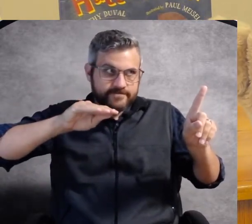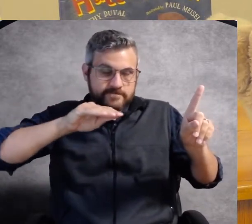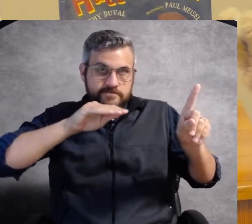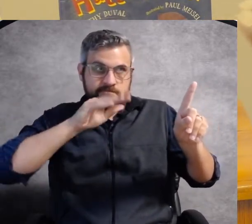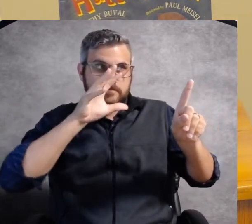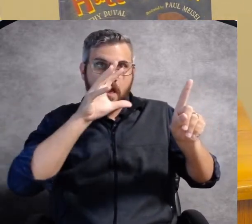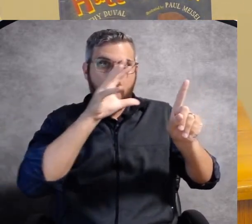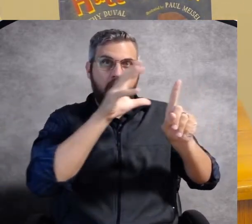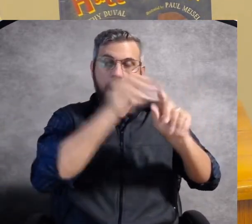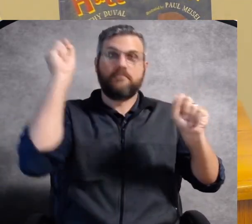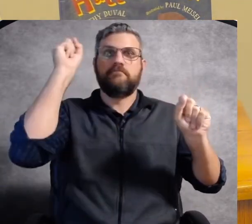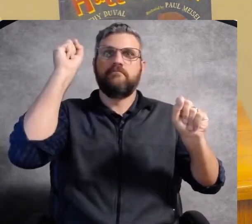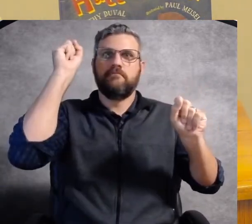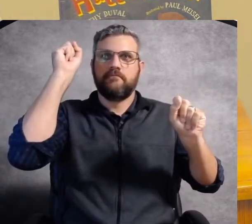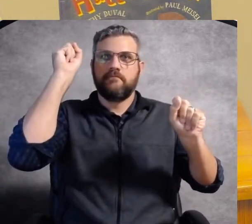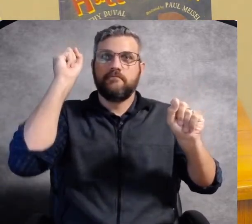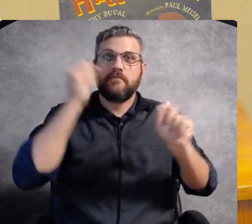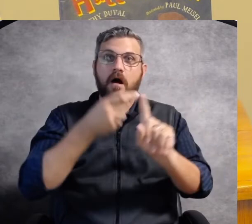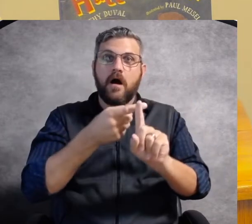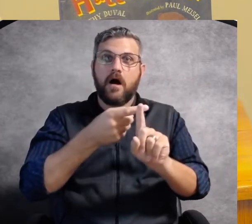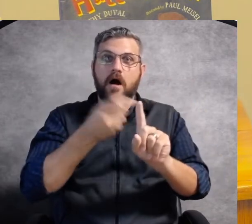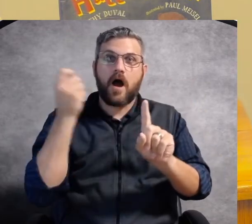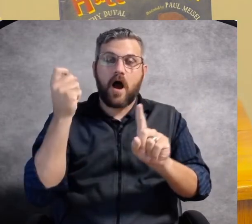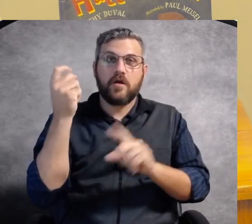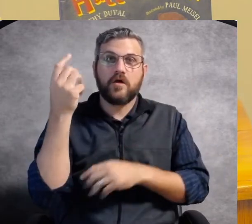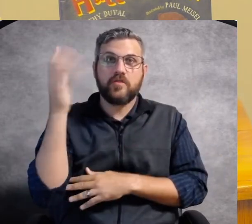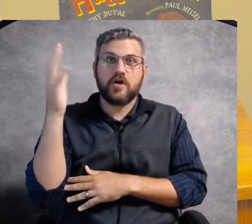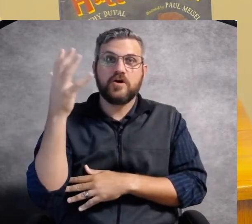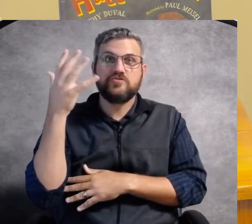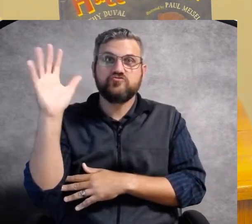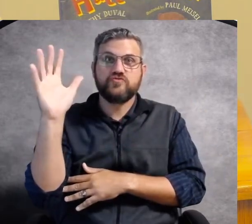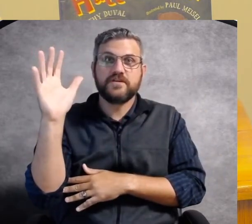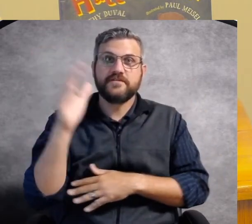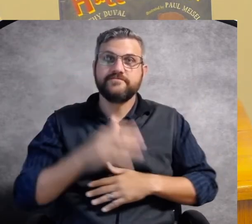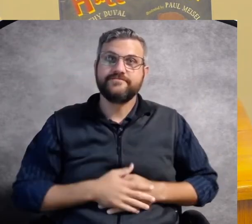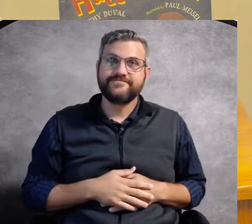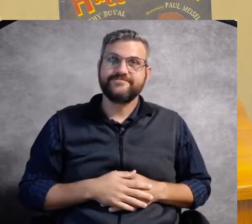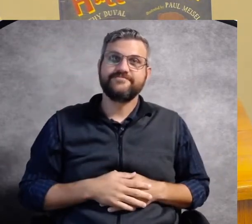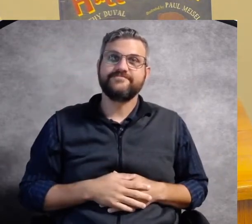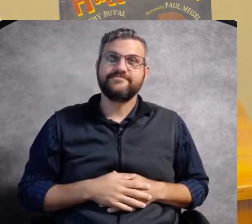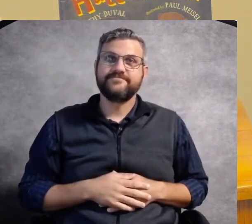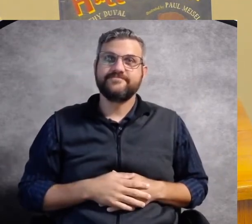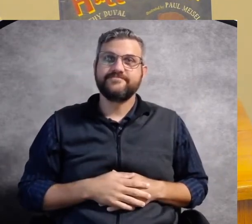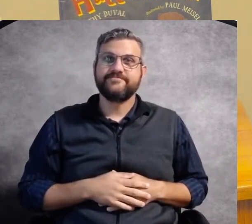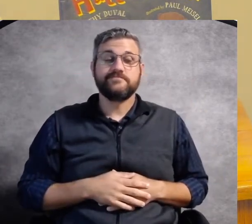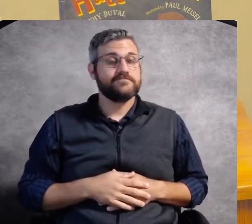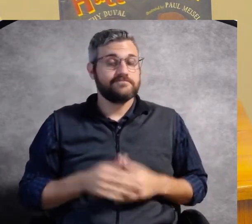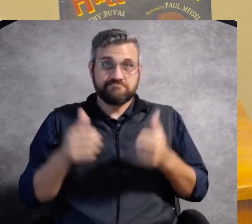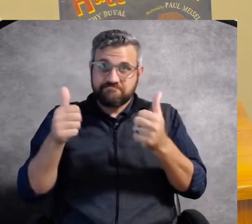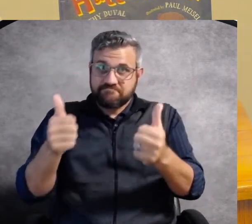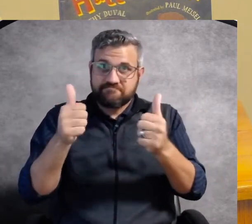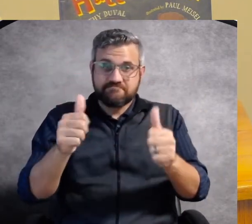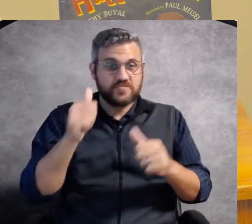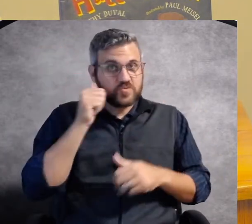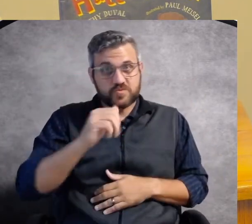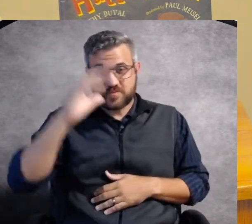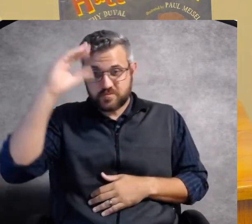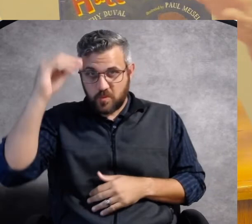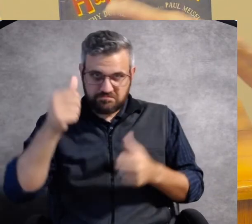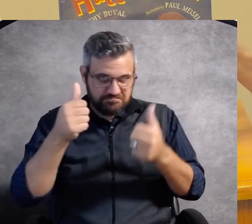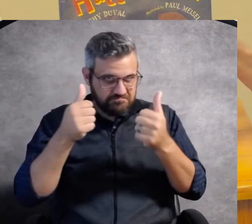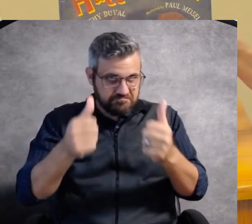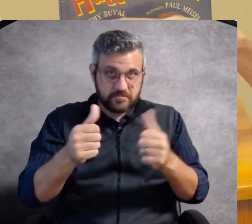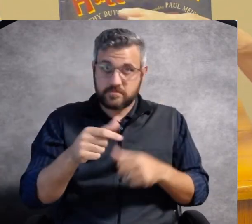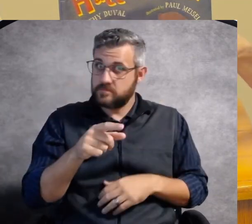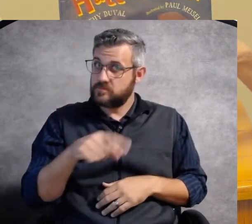quiet as can be, and snaps that monkey right out of the tree. Okay, boys